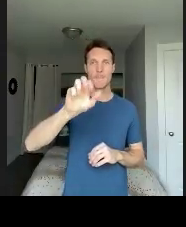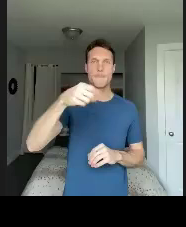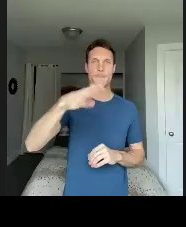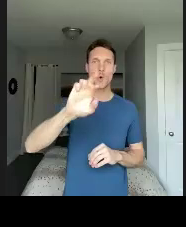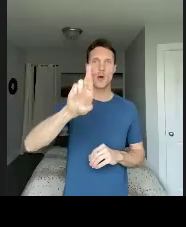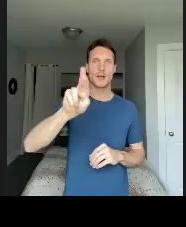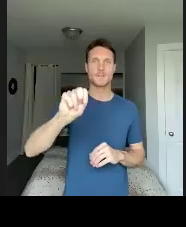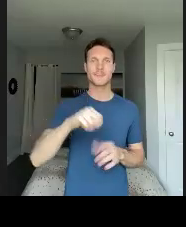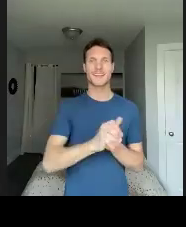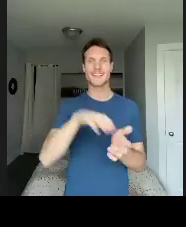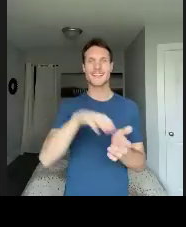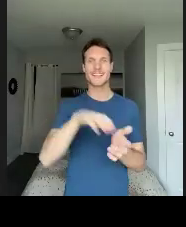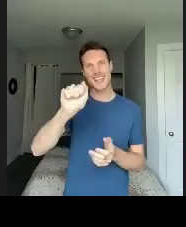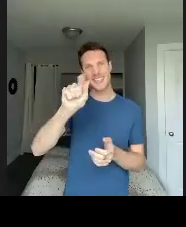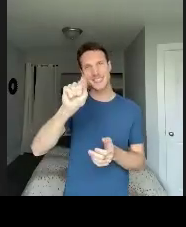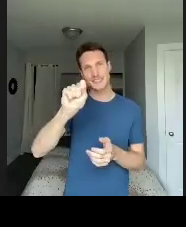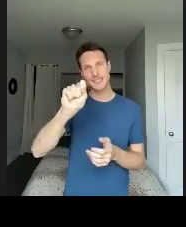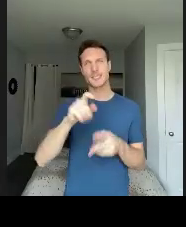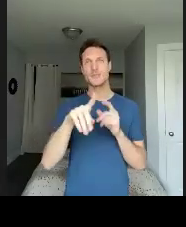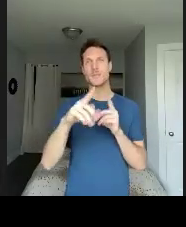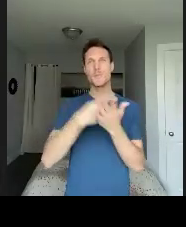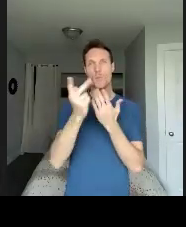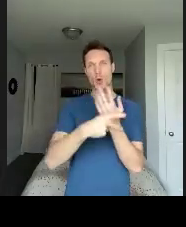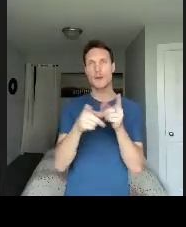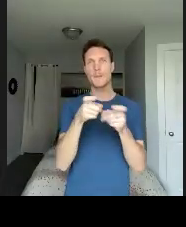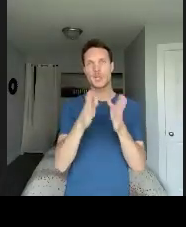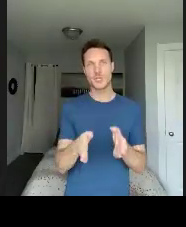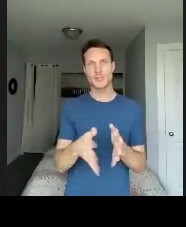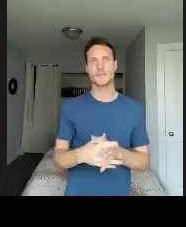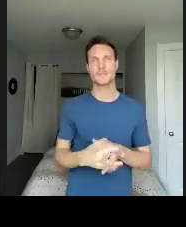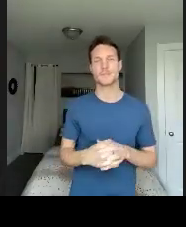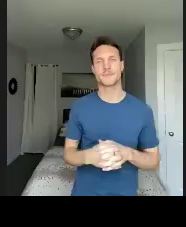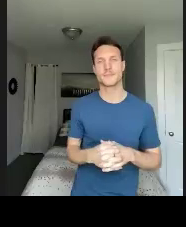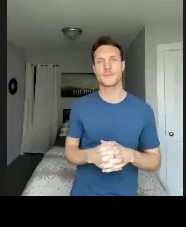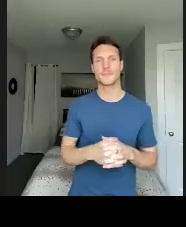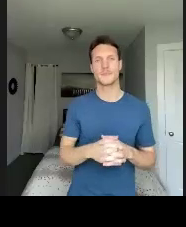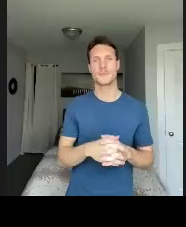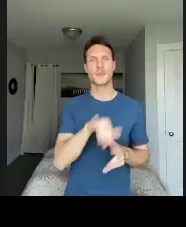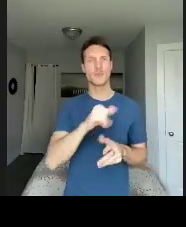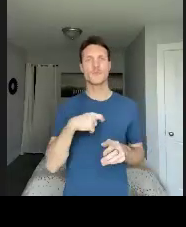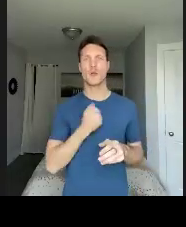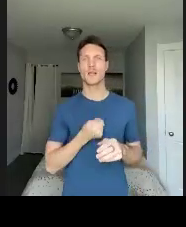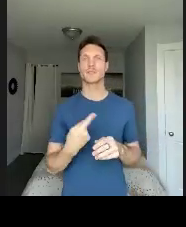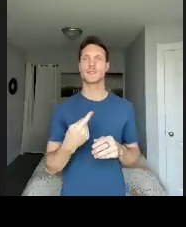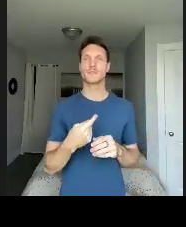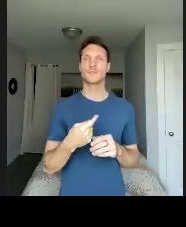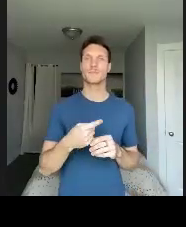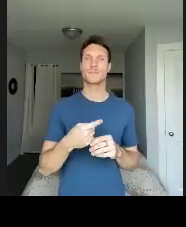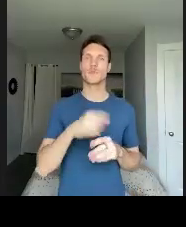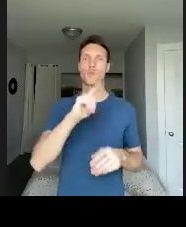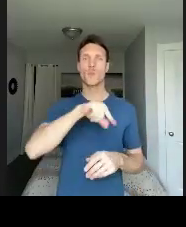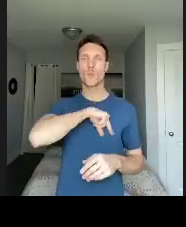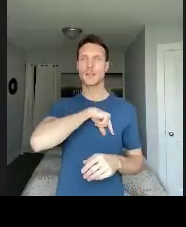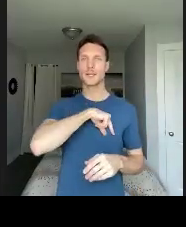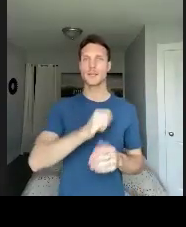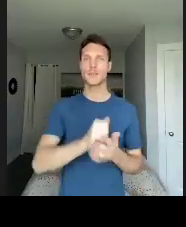manager. Christy Leonard has joined us as our HCBS quality and program coordinator. So I believe Sam is joining